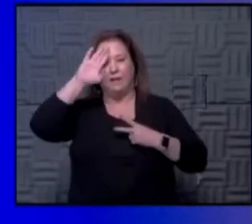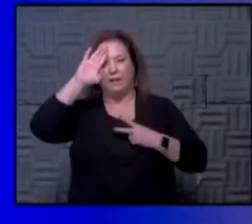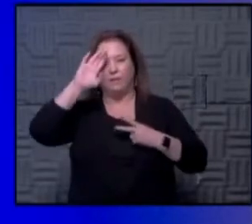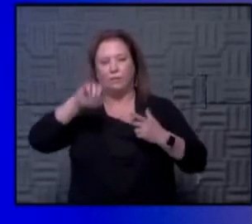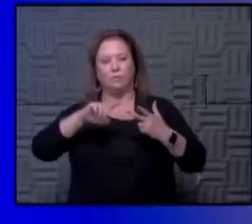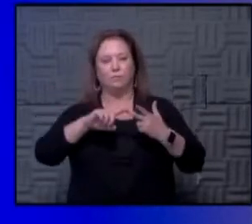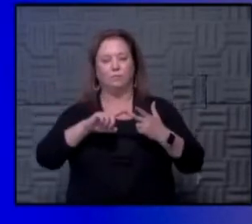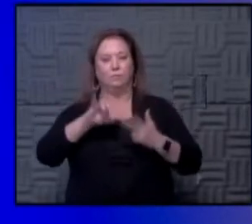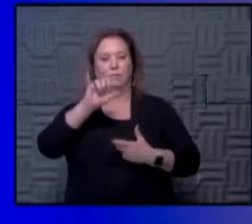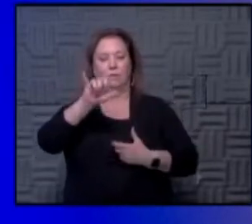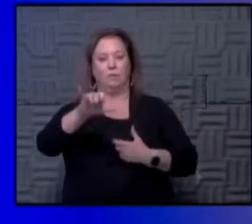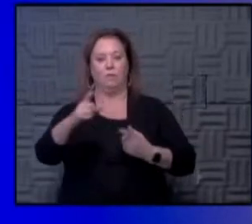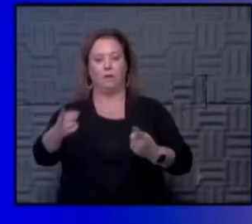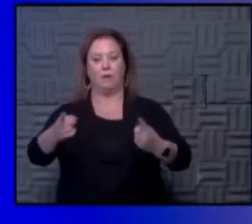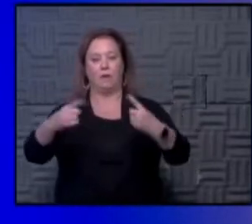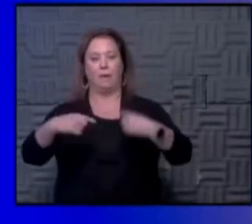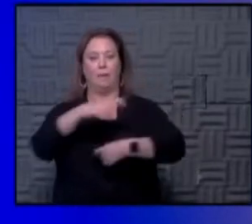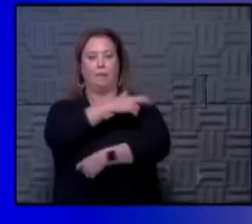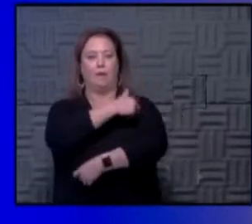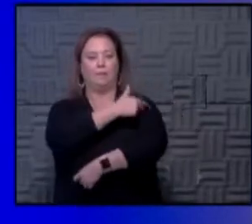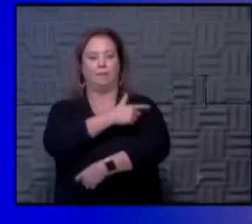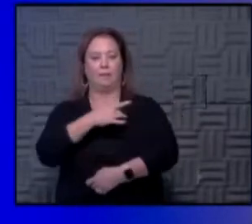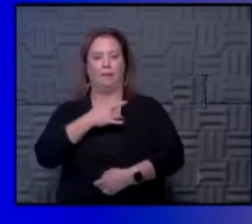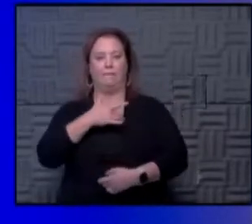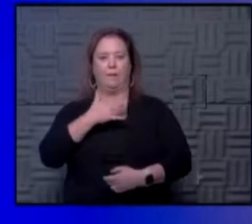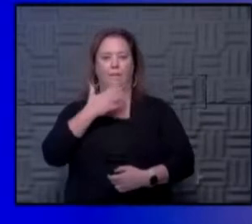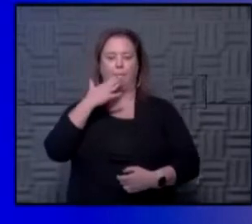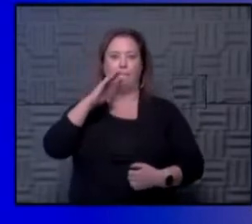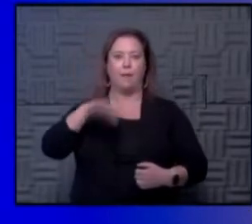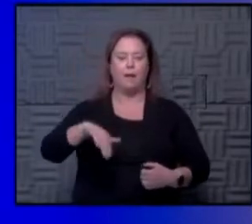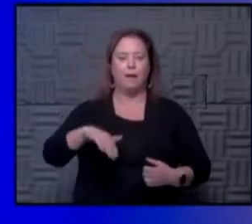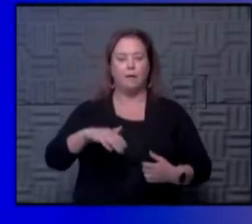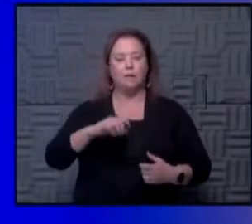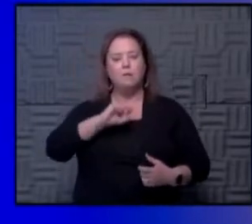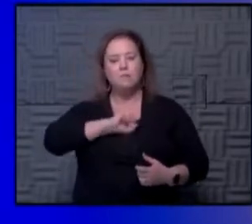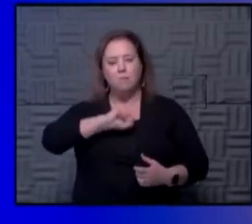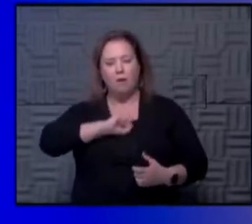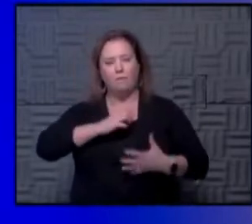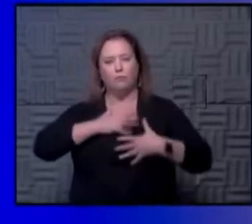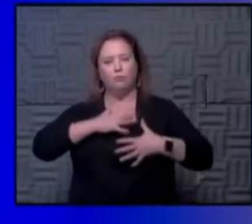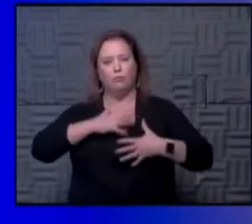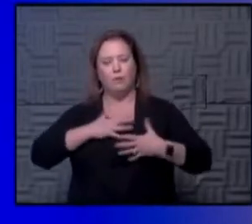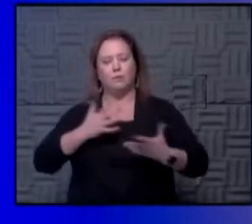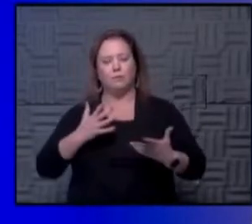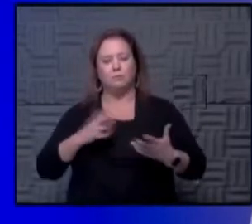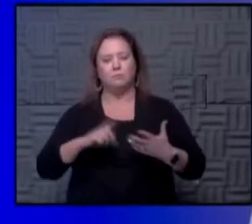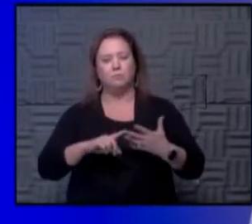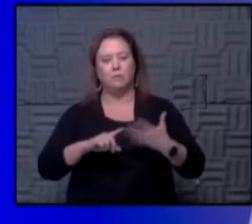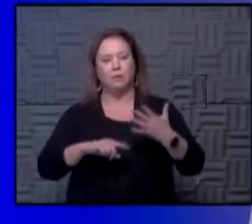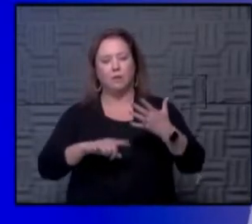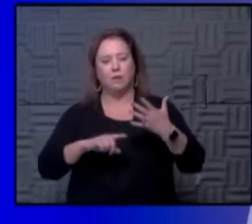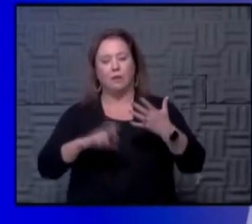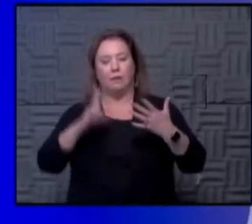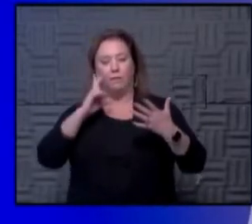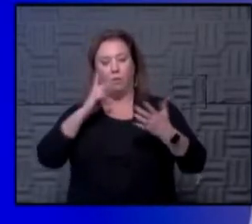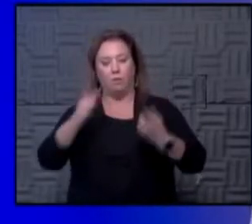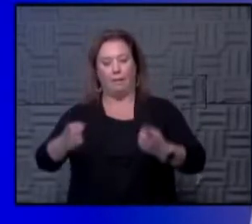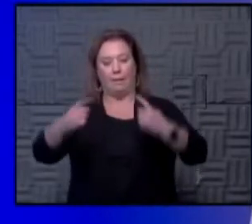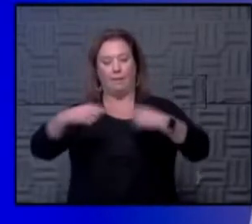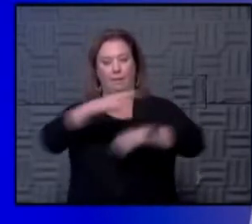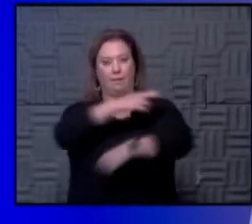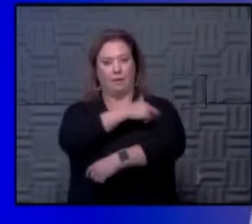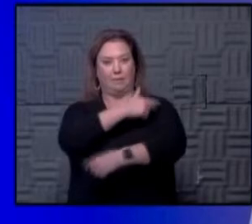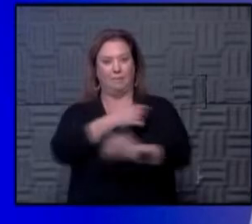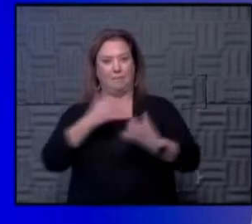Because they're having those, they're coming to the hospital because they feel so bad. Maybe some cough and shortness of breath. But then if you're coming to the